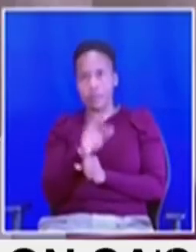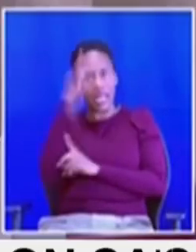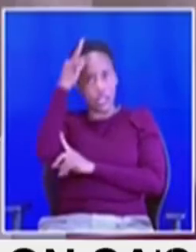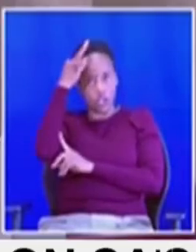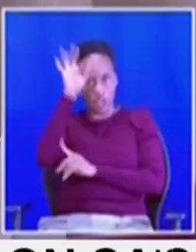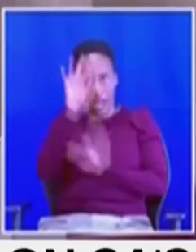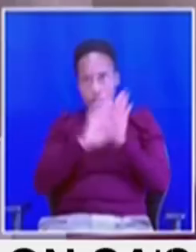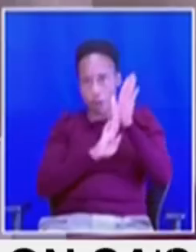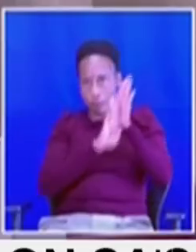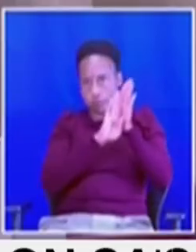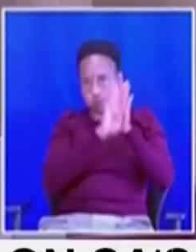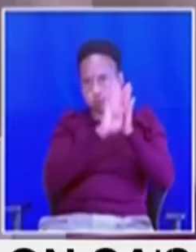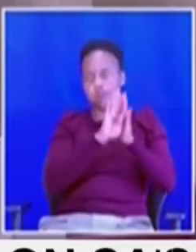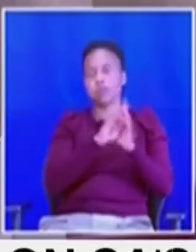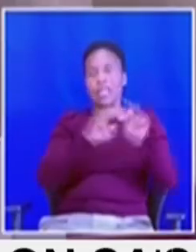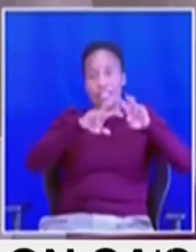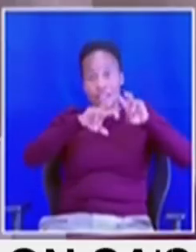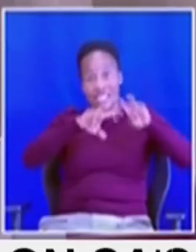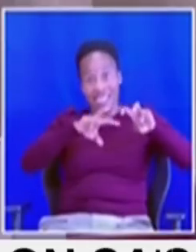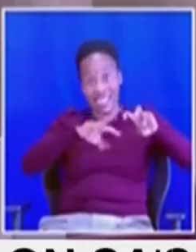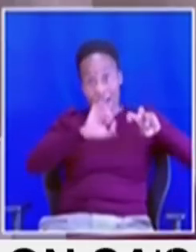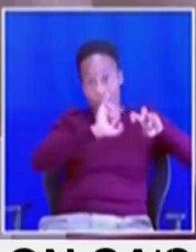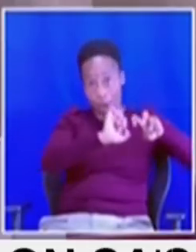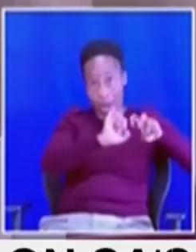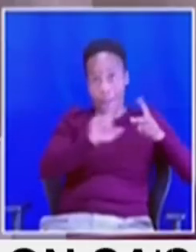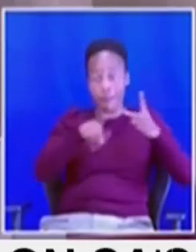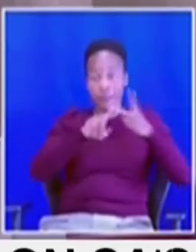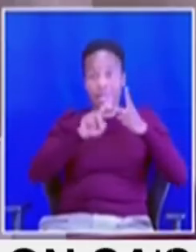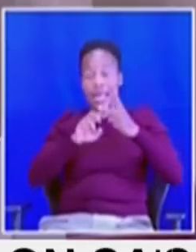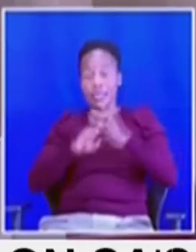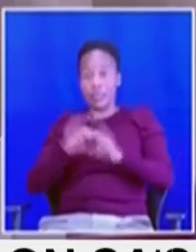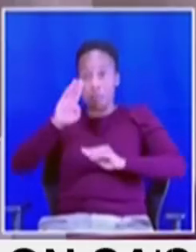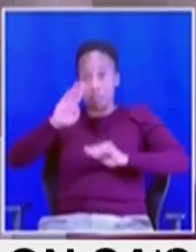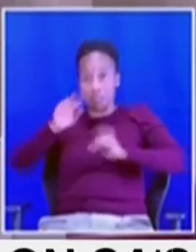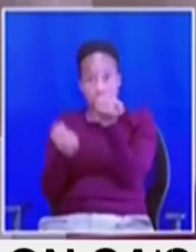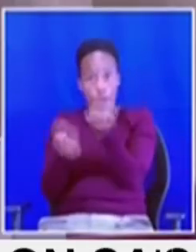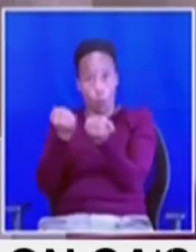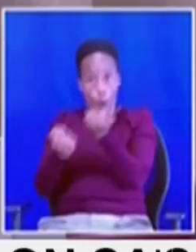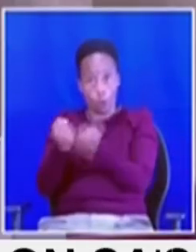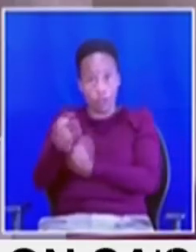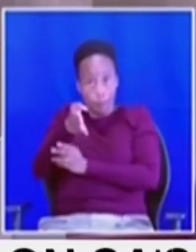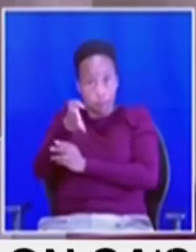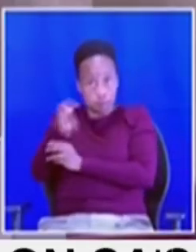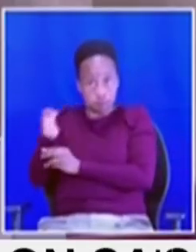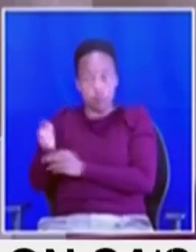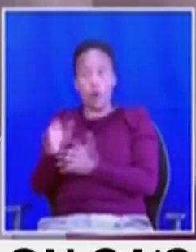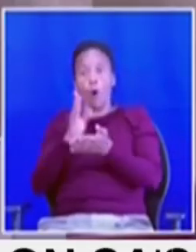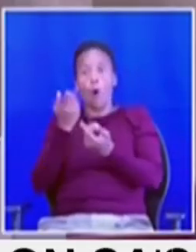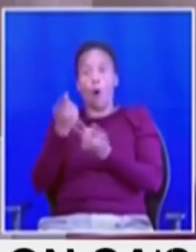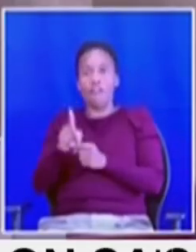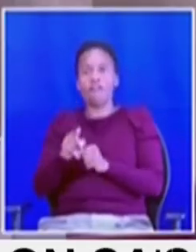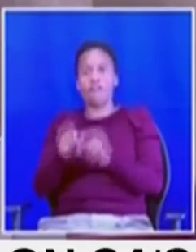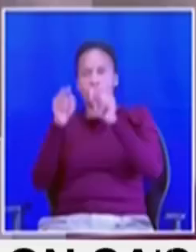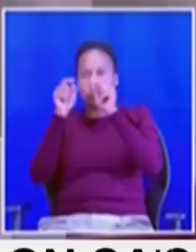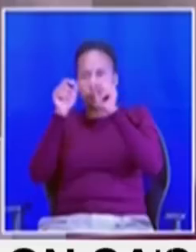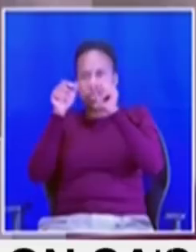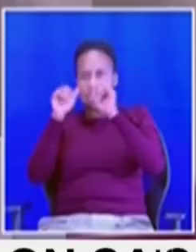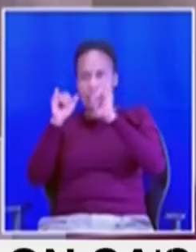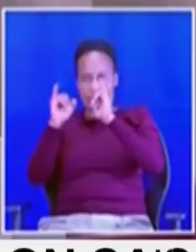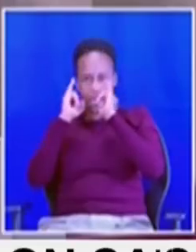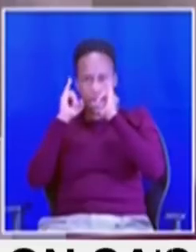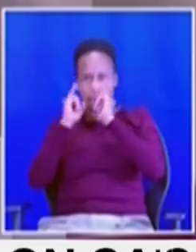in investigations and prosecutions of serious and complex money